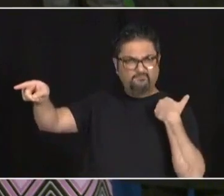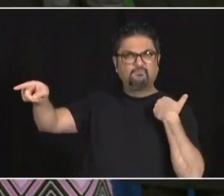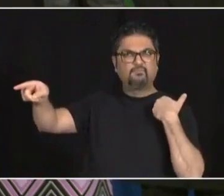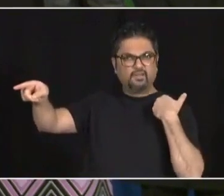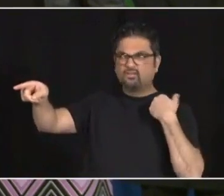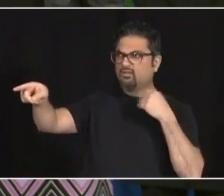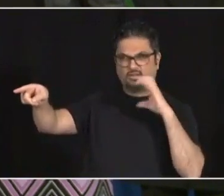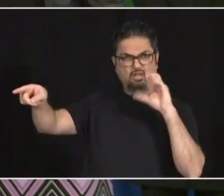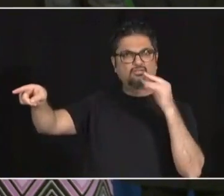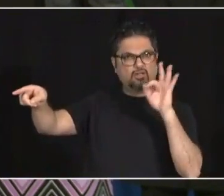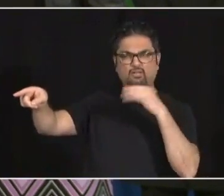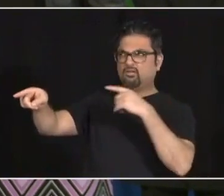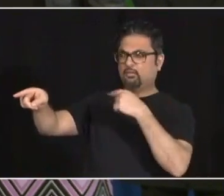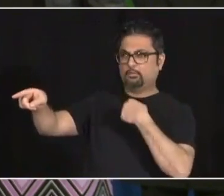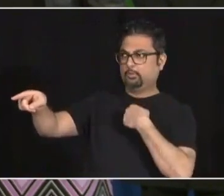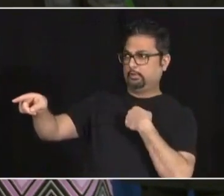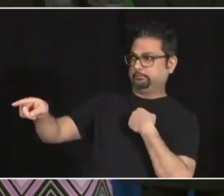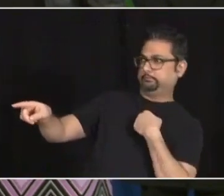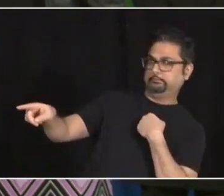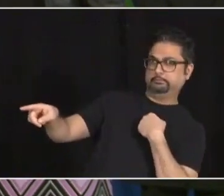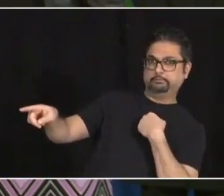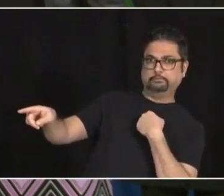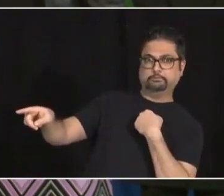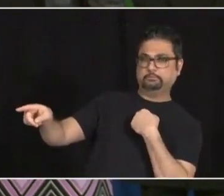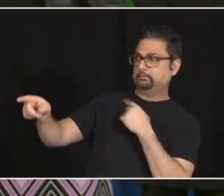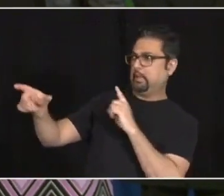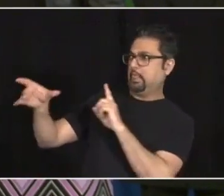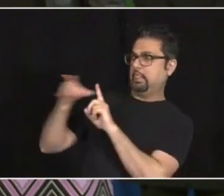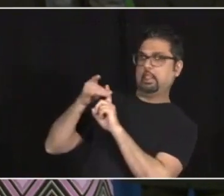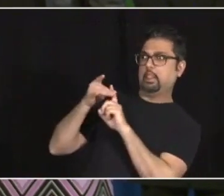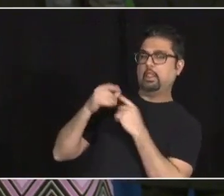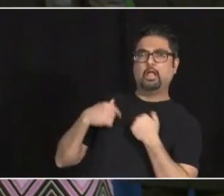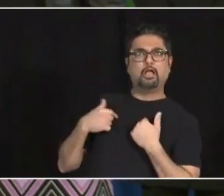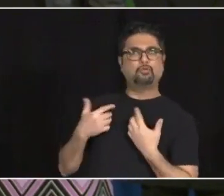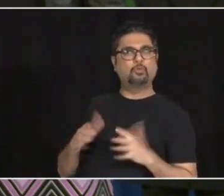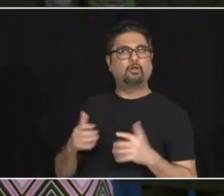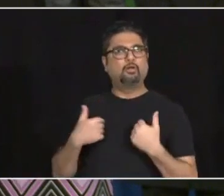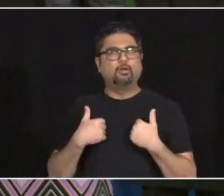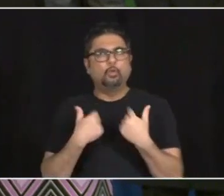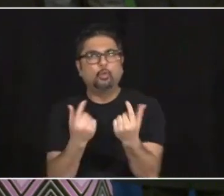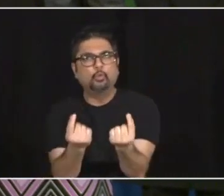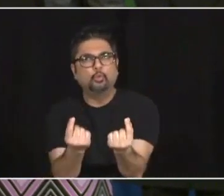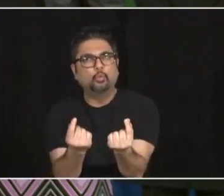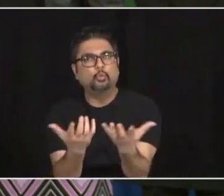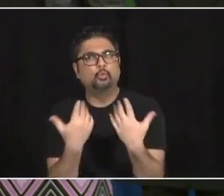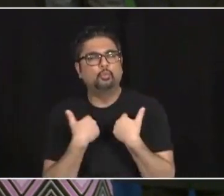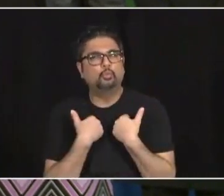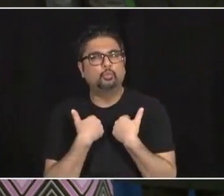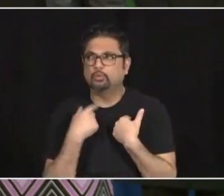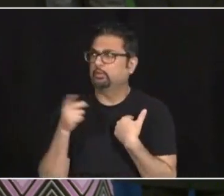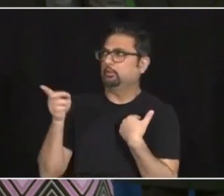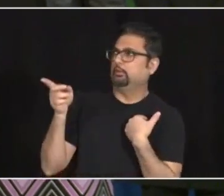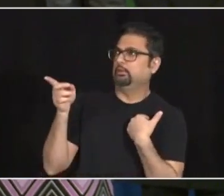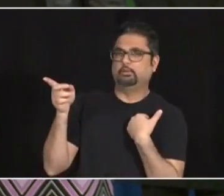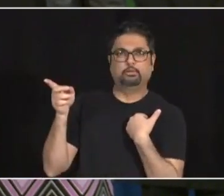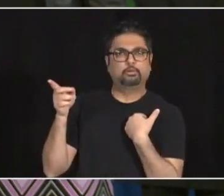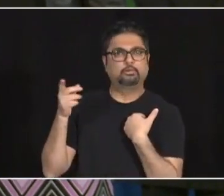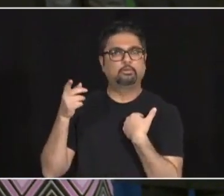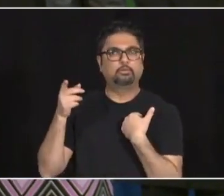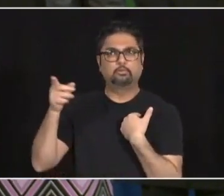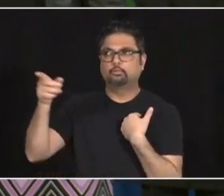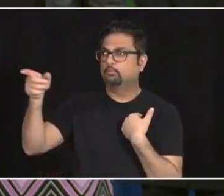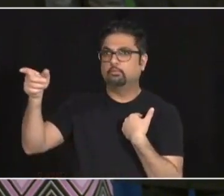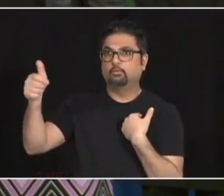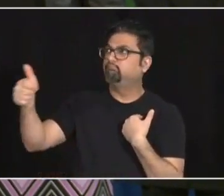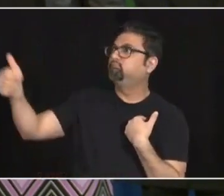are afraid about getting exposed to something like this. What can people do? What would you say somebody, in a lower position should be able to do to